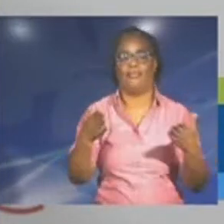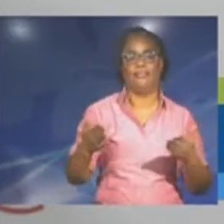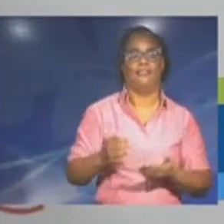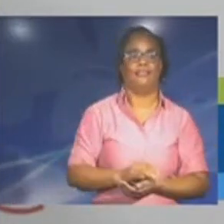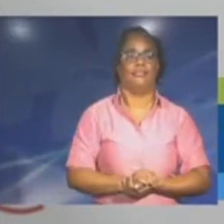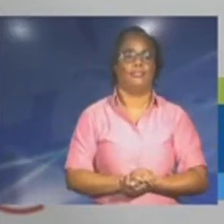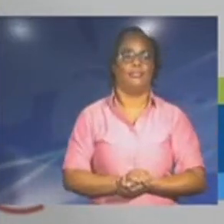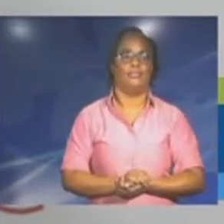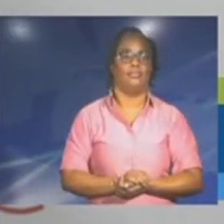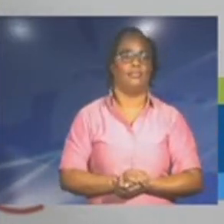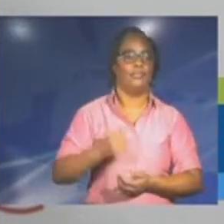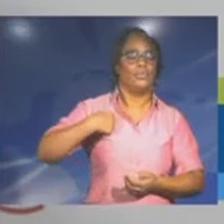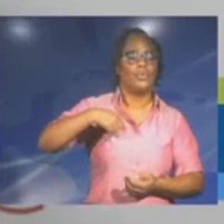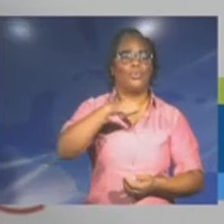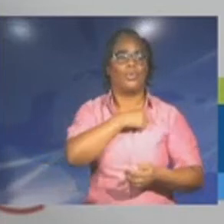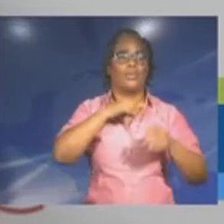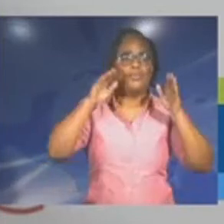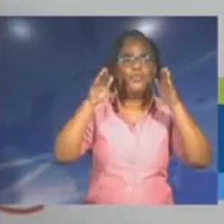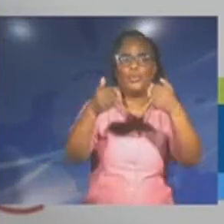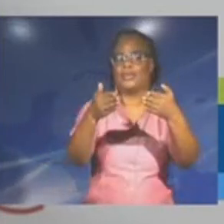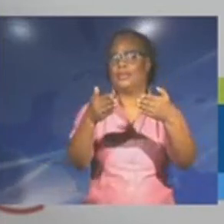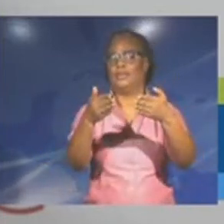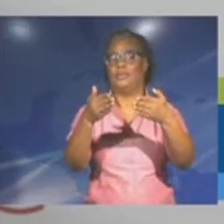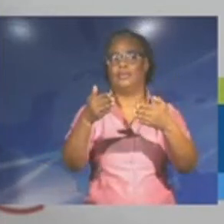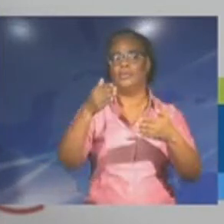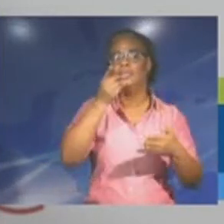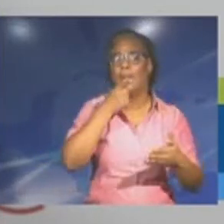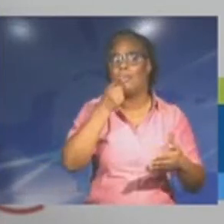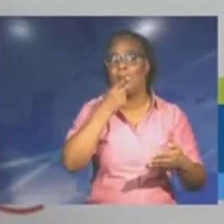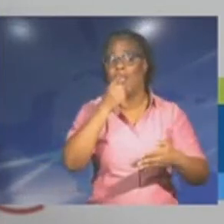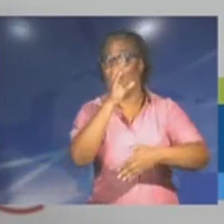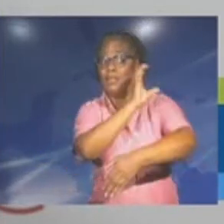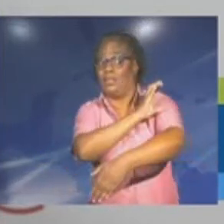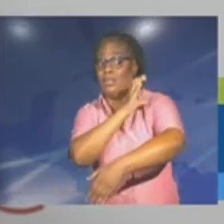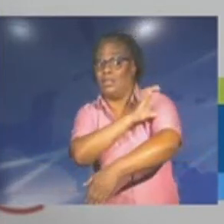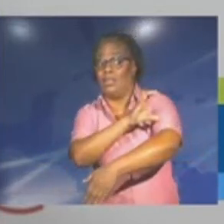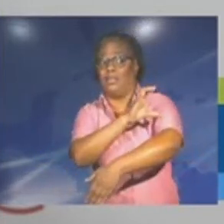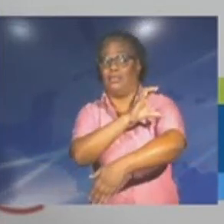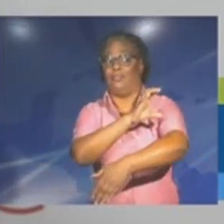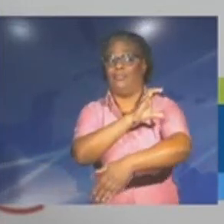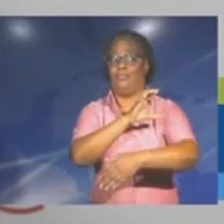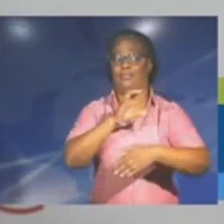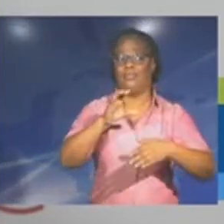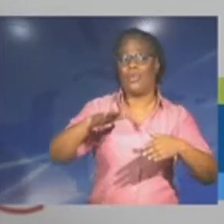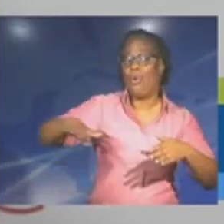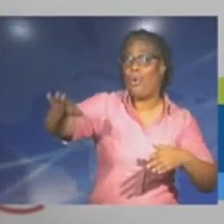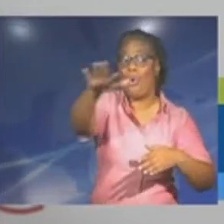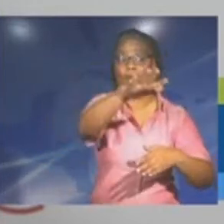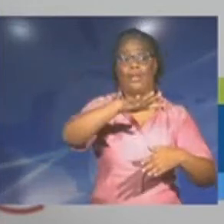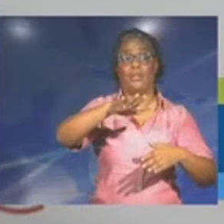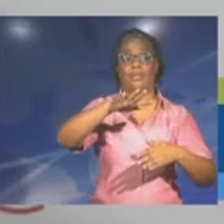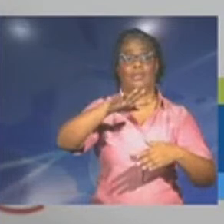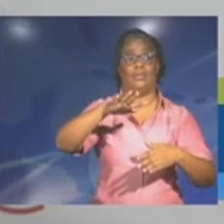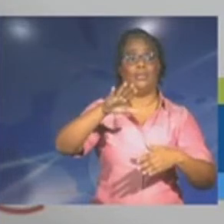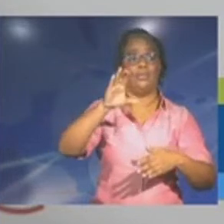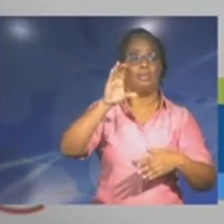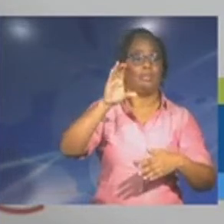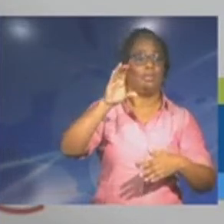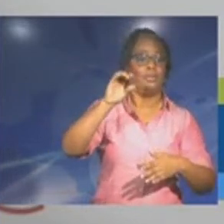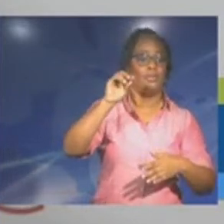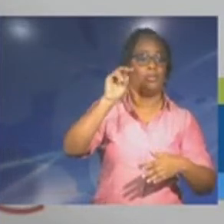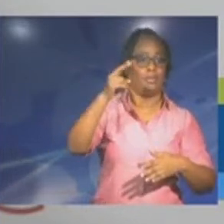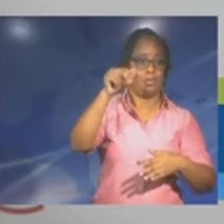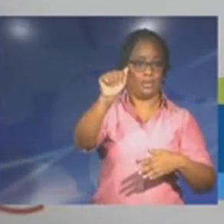our diabetes clinics, diabetes foot disease across the RHAs, and we are collecting all that data